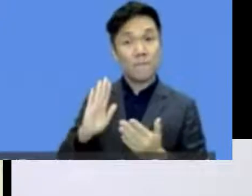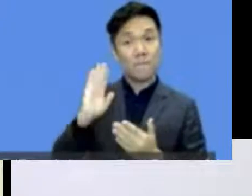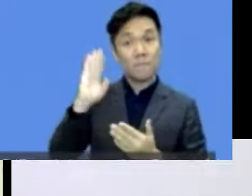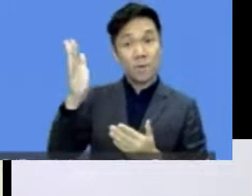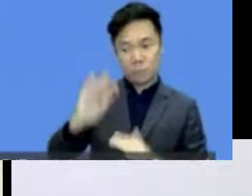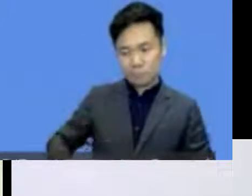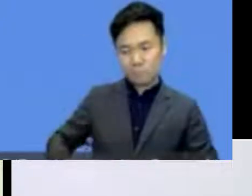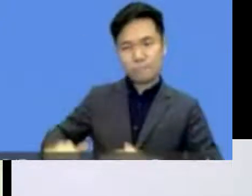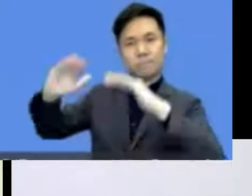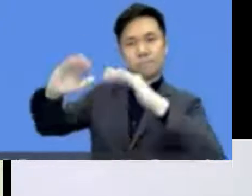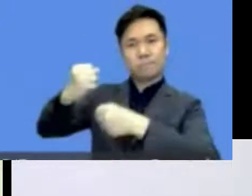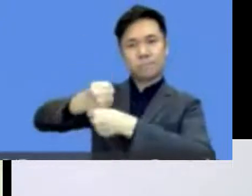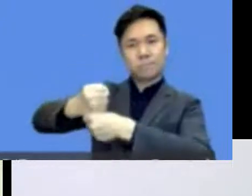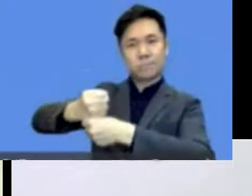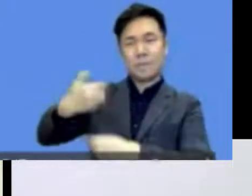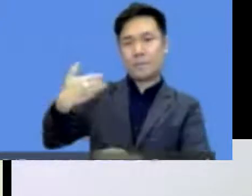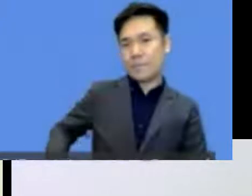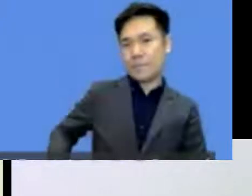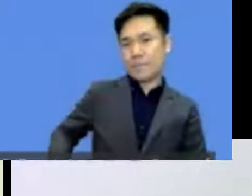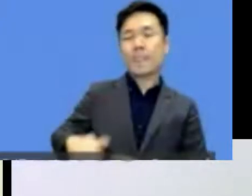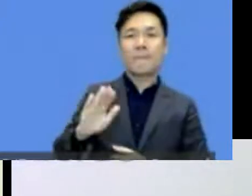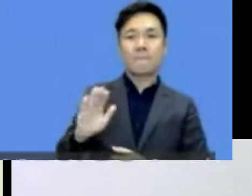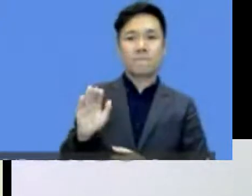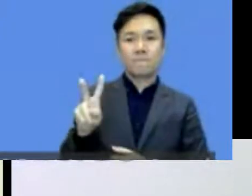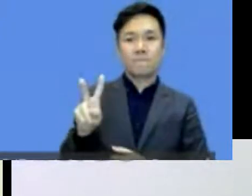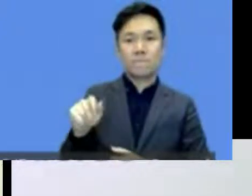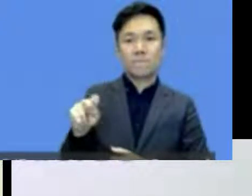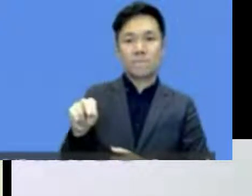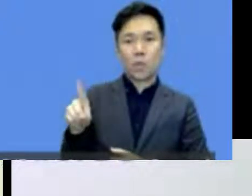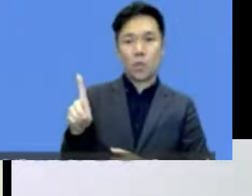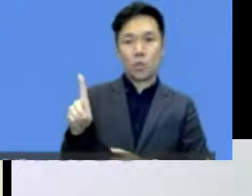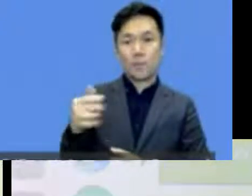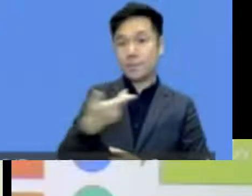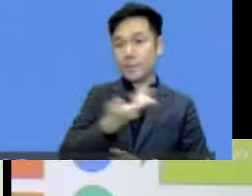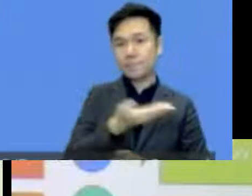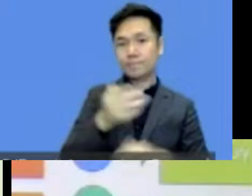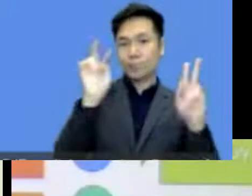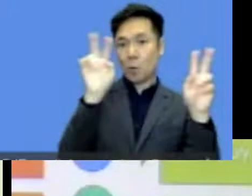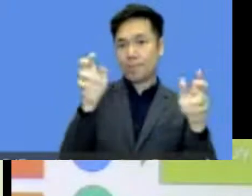Binod Basnet, and this will be our discourse for this presentation.